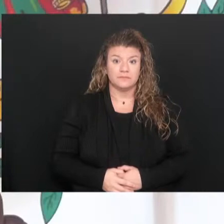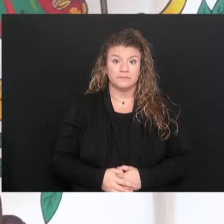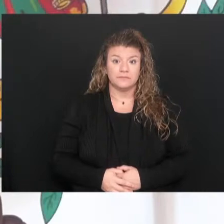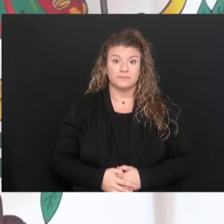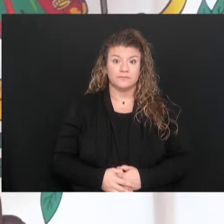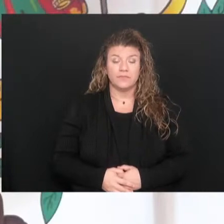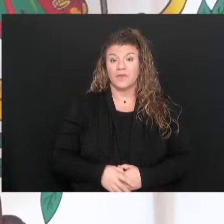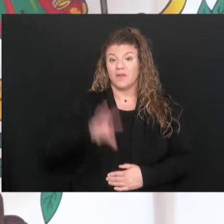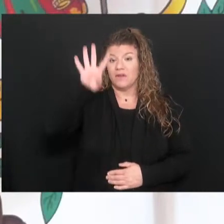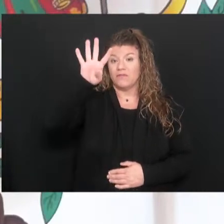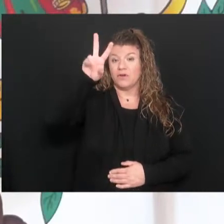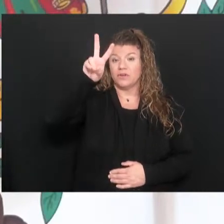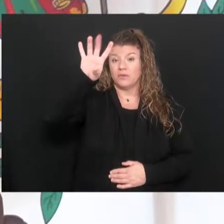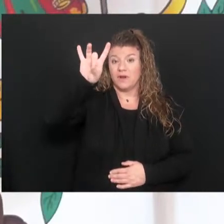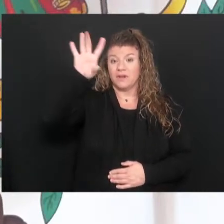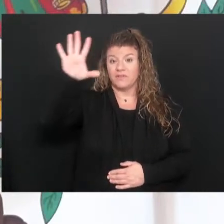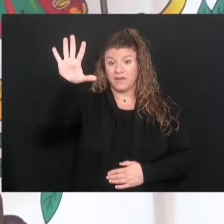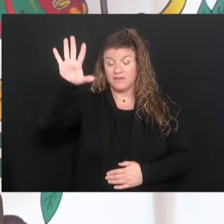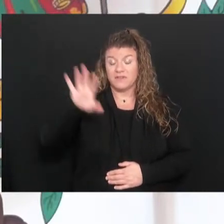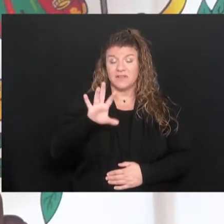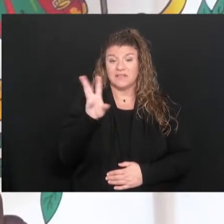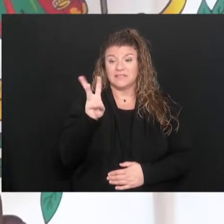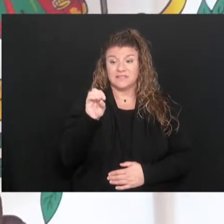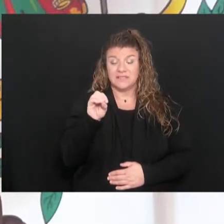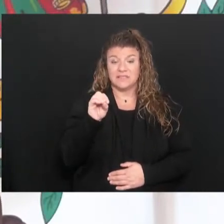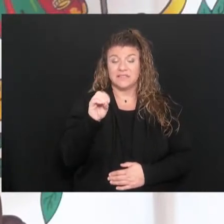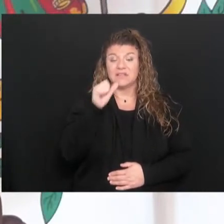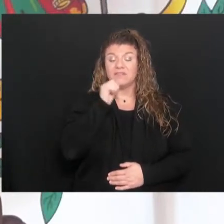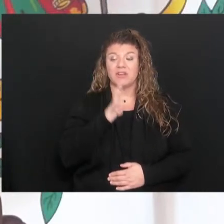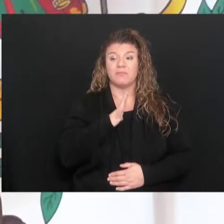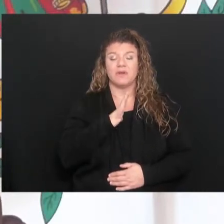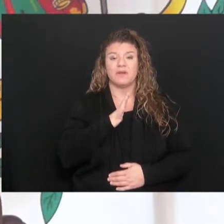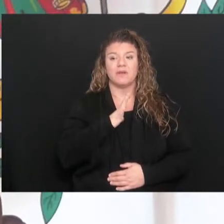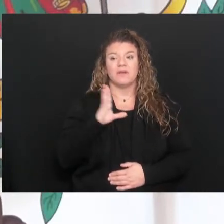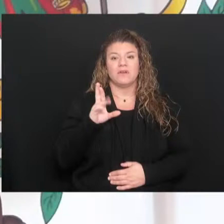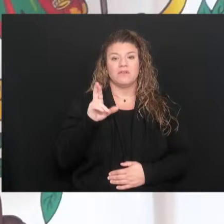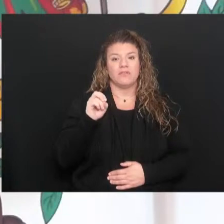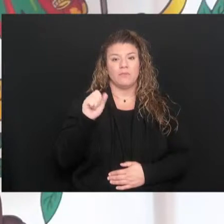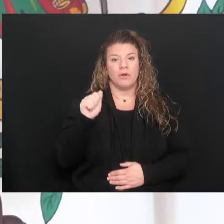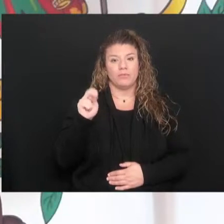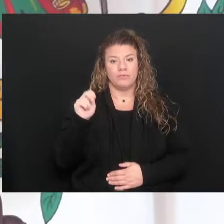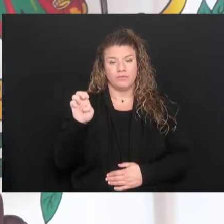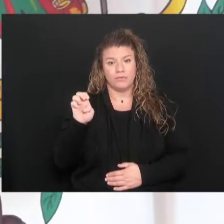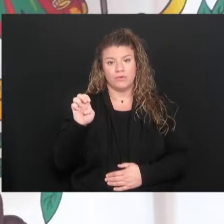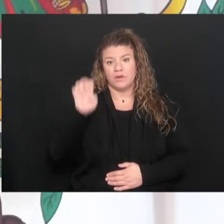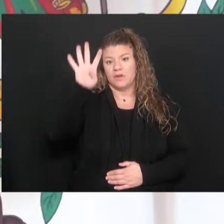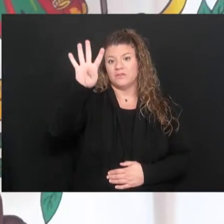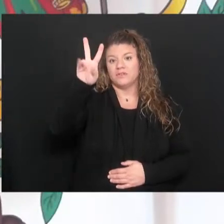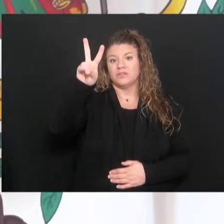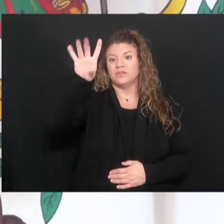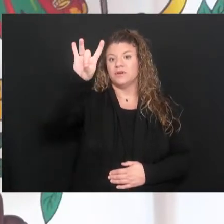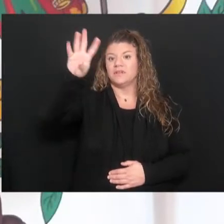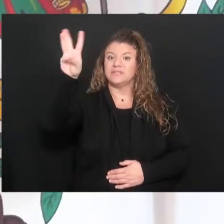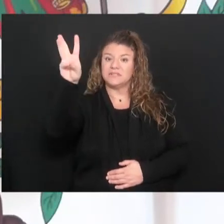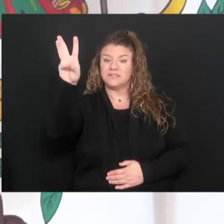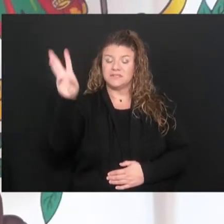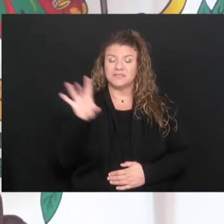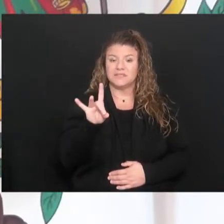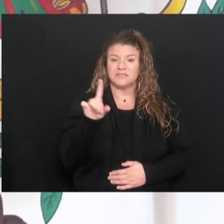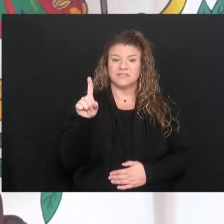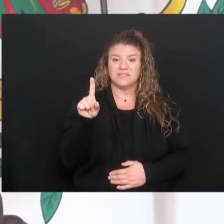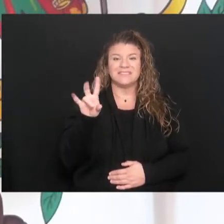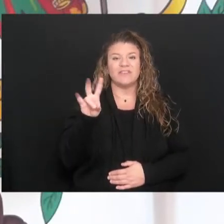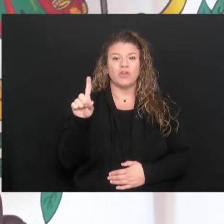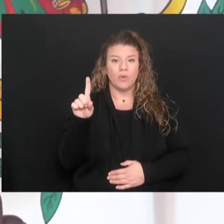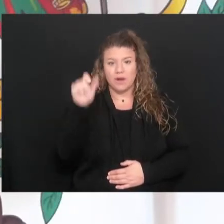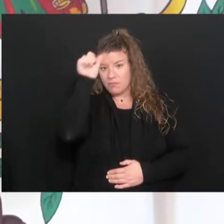The 4,285th death is a 60-year-old female from Roane County. The 4,286th death is a